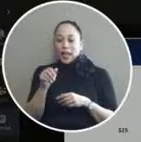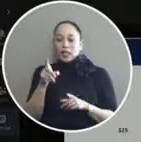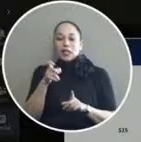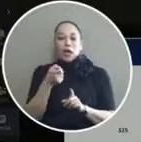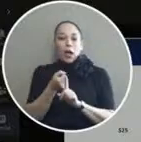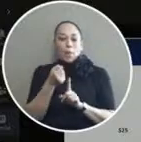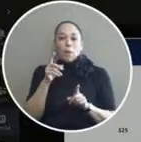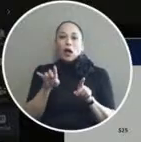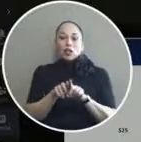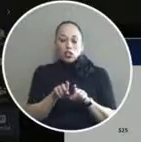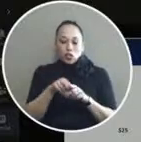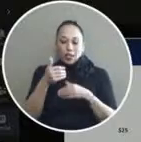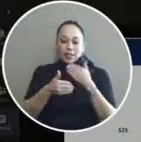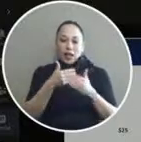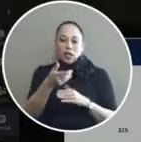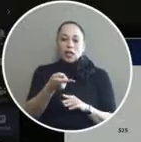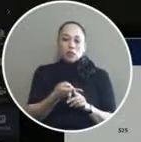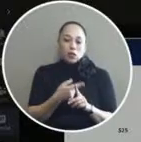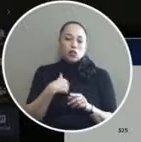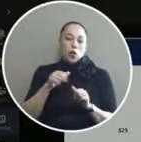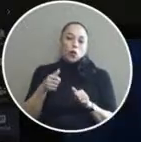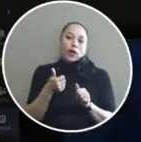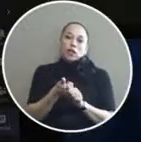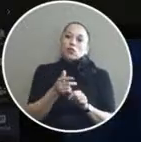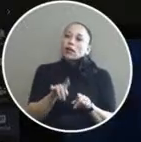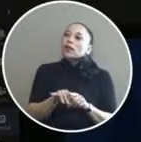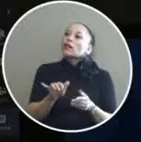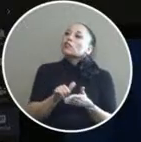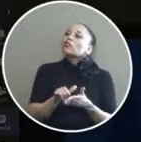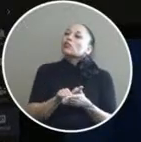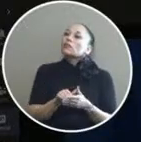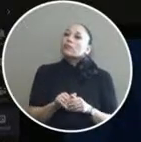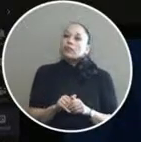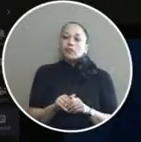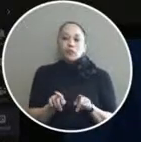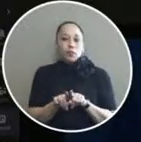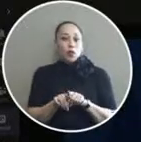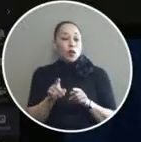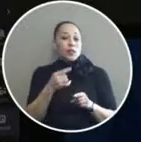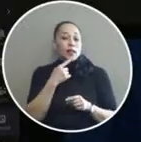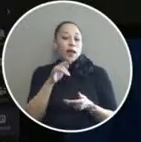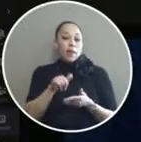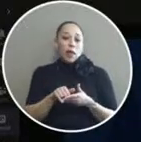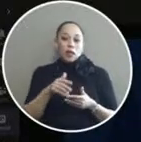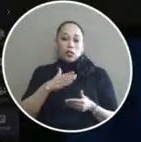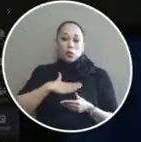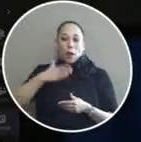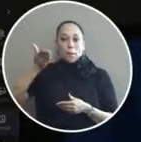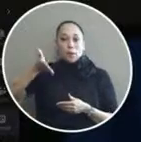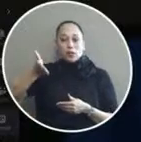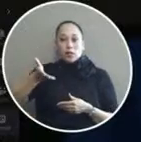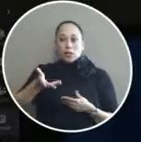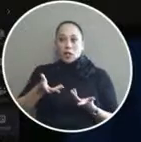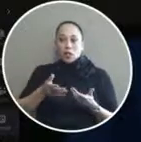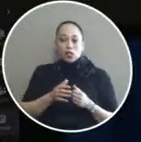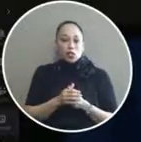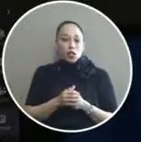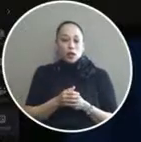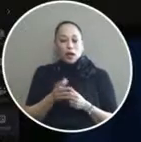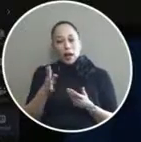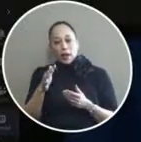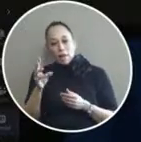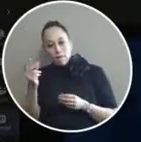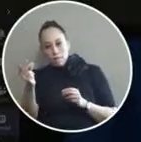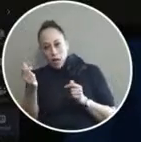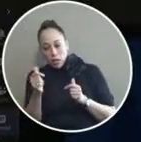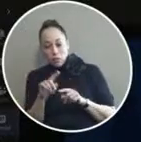well in the coming months. So again, we're tracking this as well. So with that, that's my presentation. I went kind of quickly, but